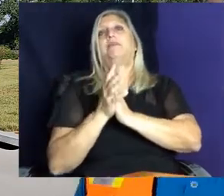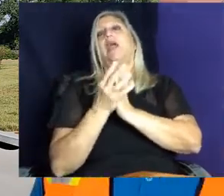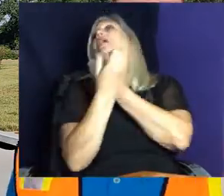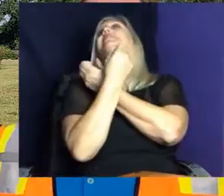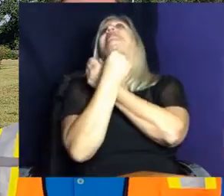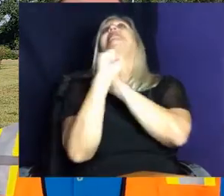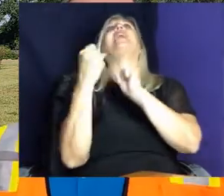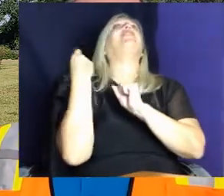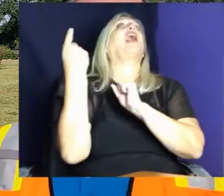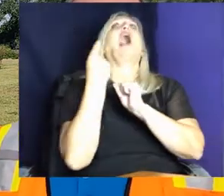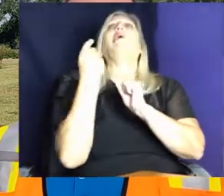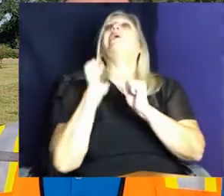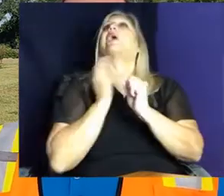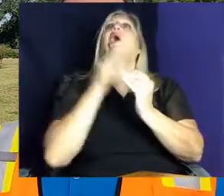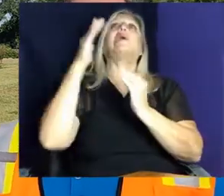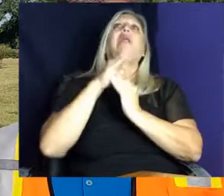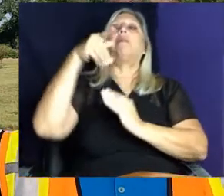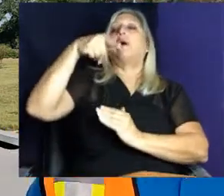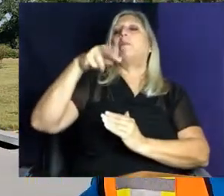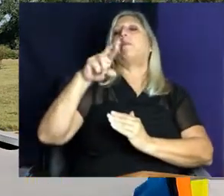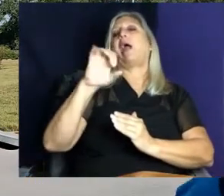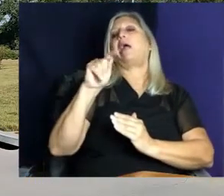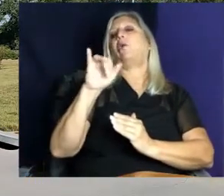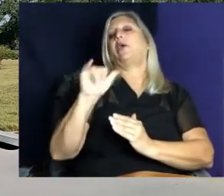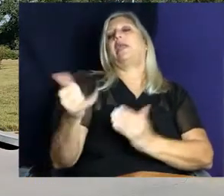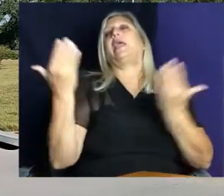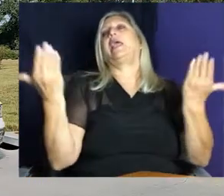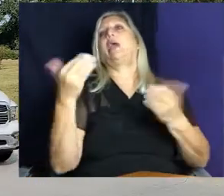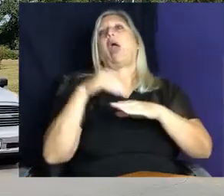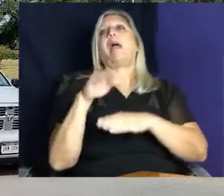Safety is always our top priority here at Beveridge.